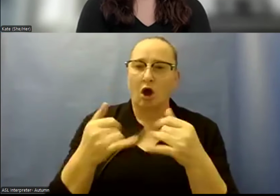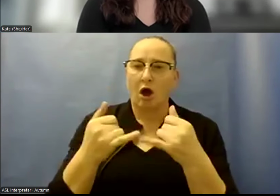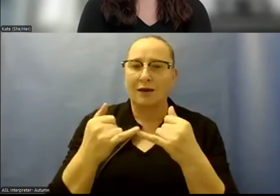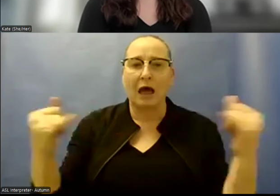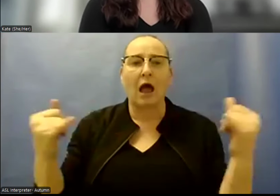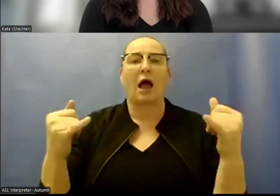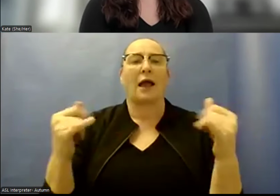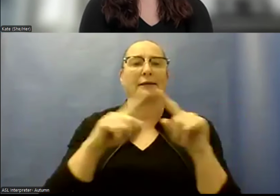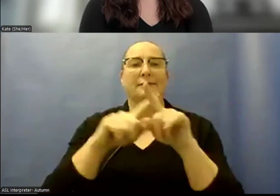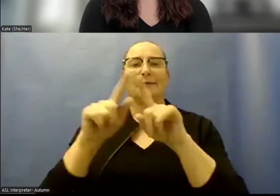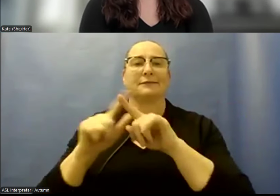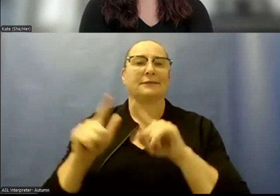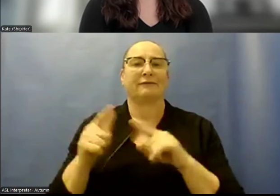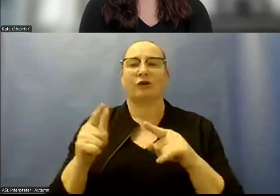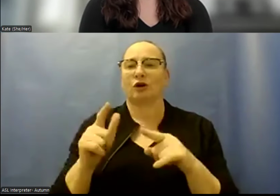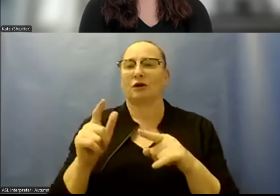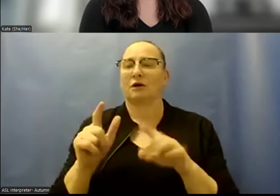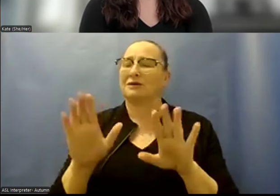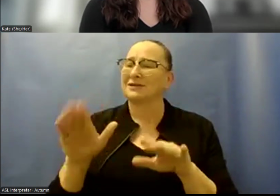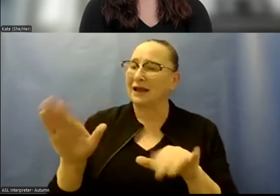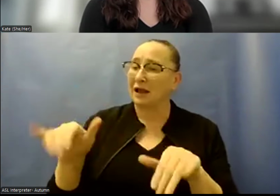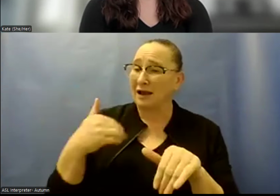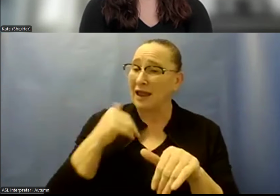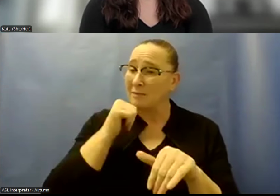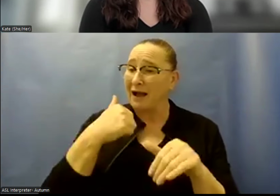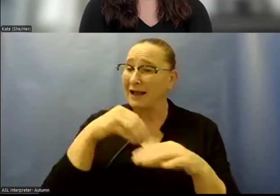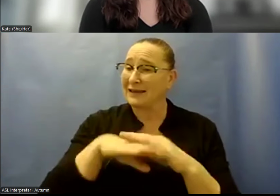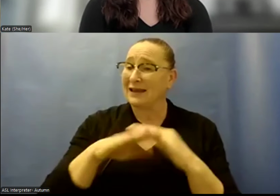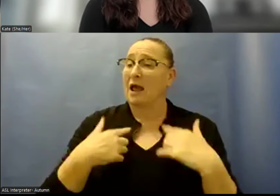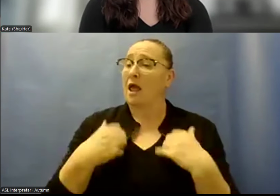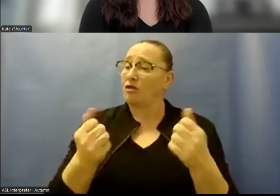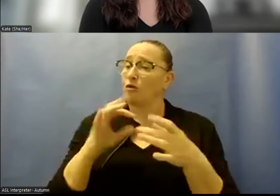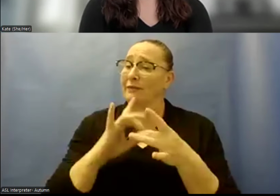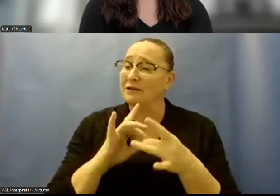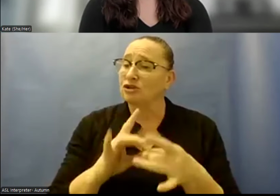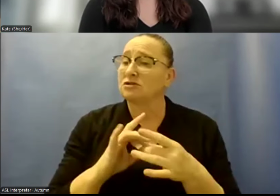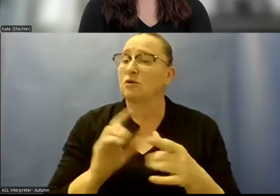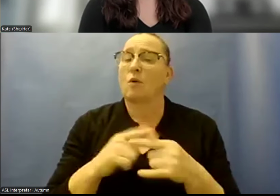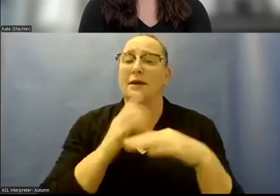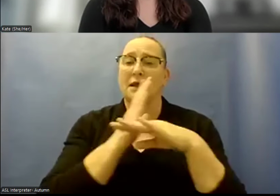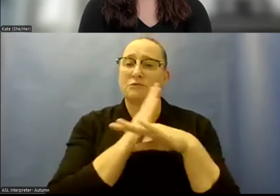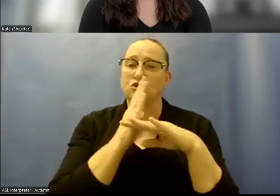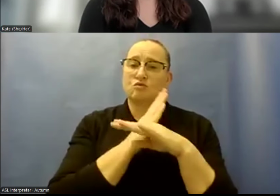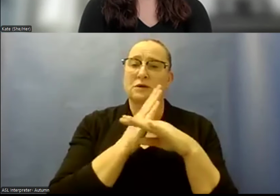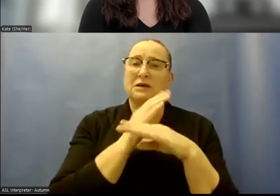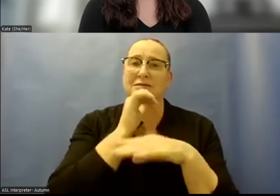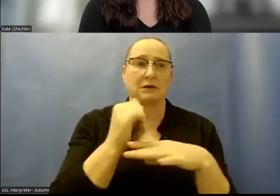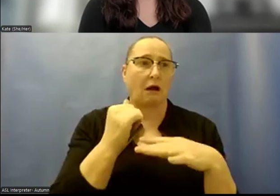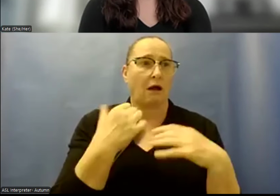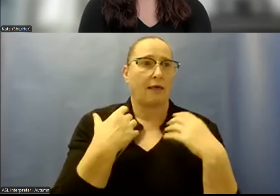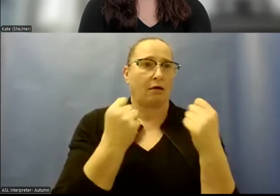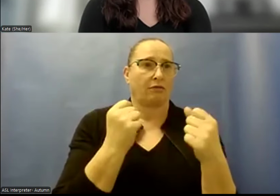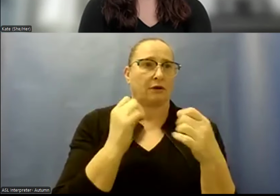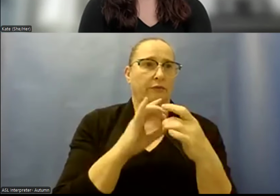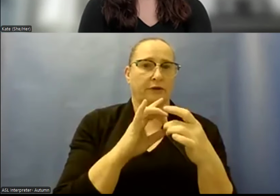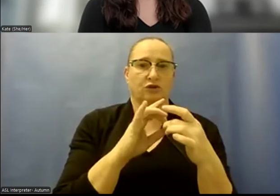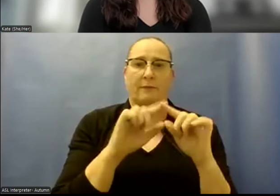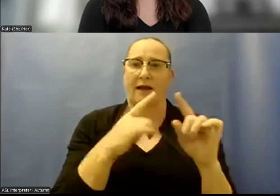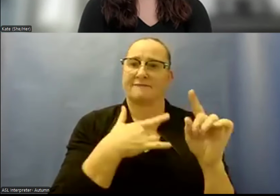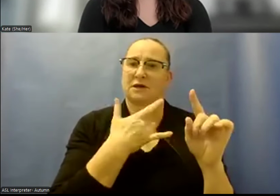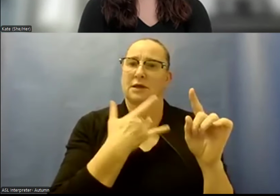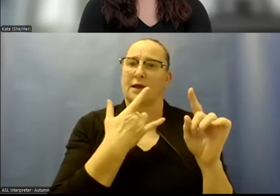functions so that people can know, hey, am I in a healthy relationship or in between or an unhealthy relationship? And I feel like